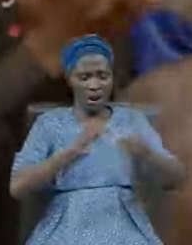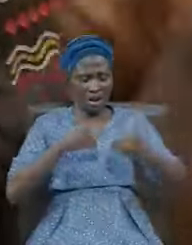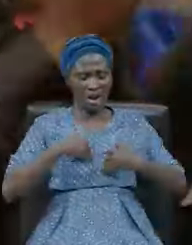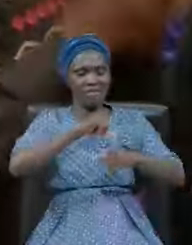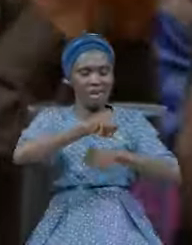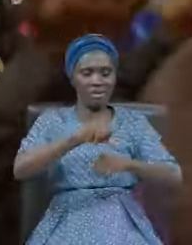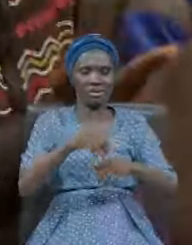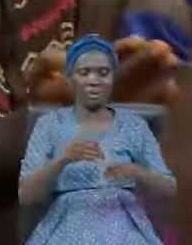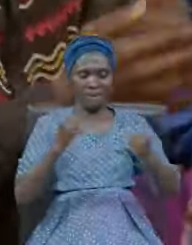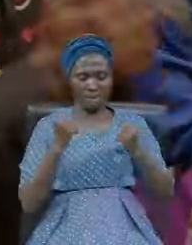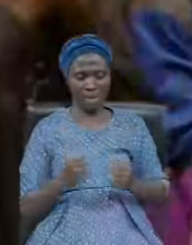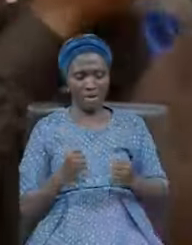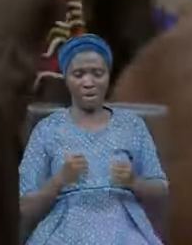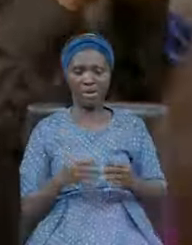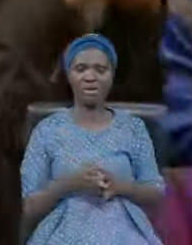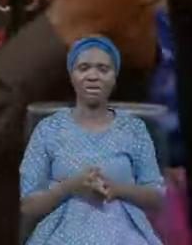power.